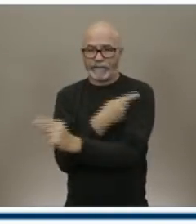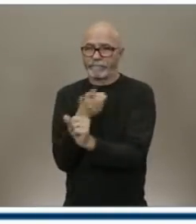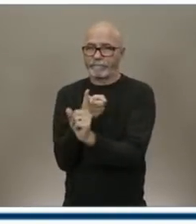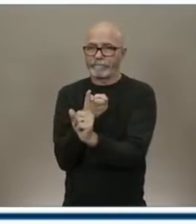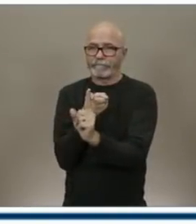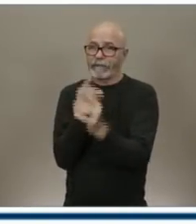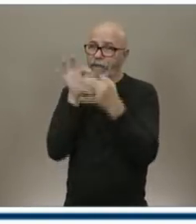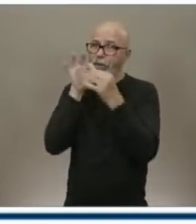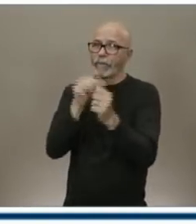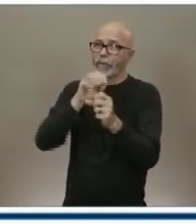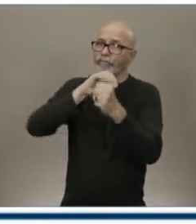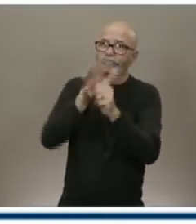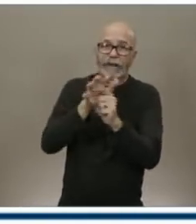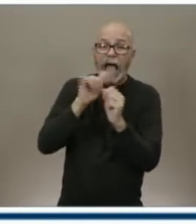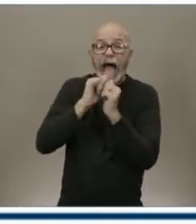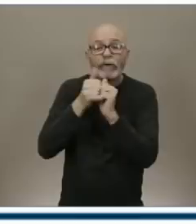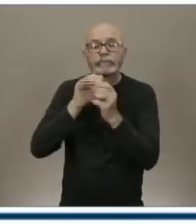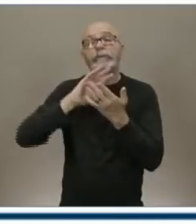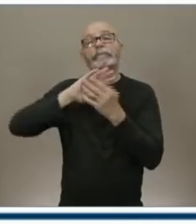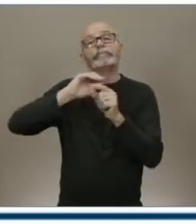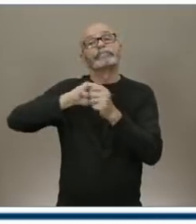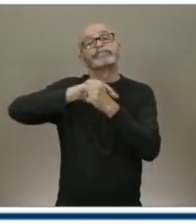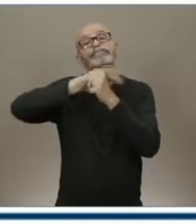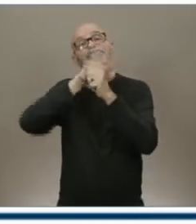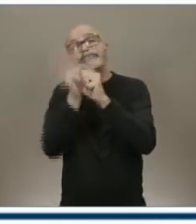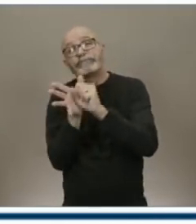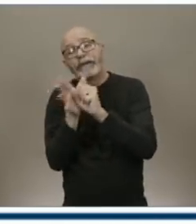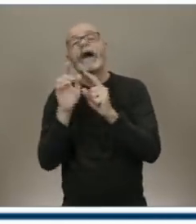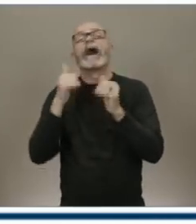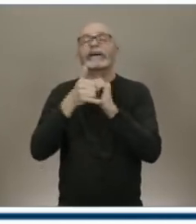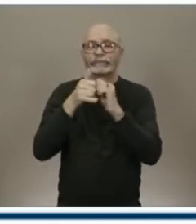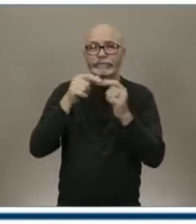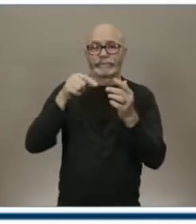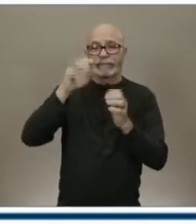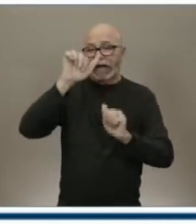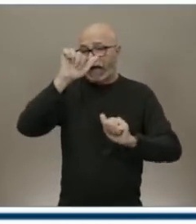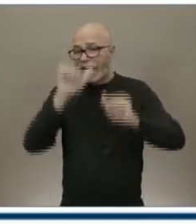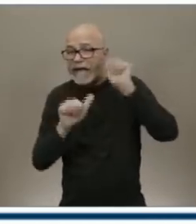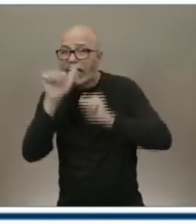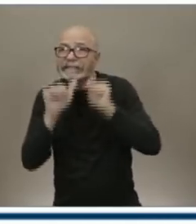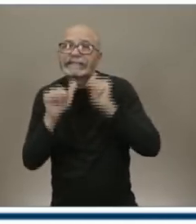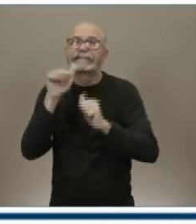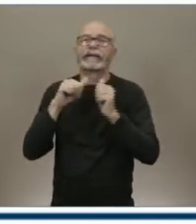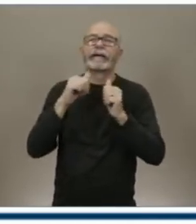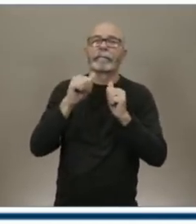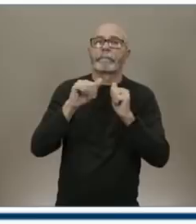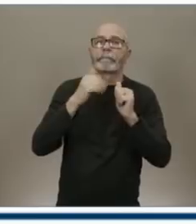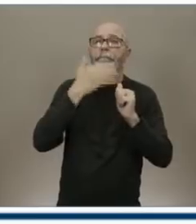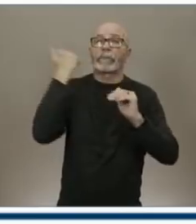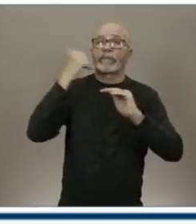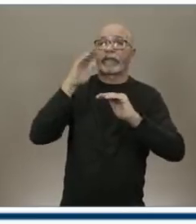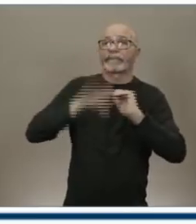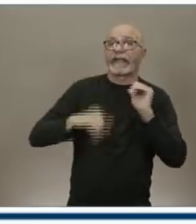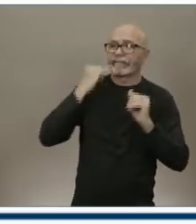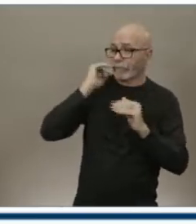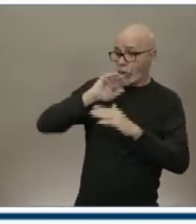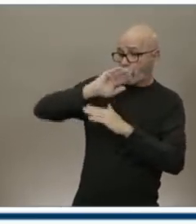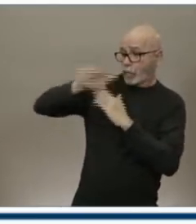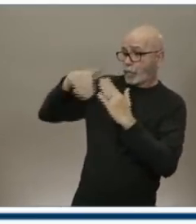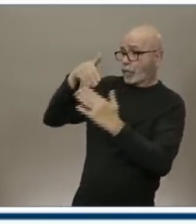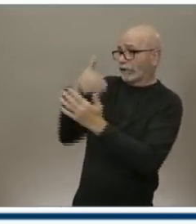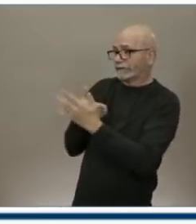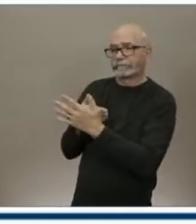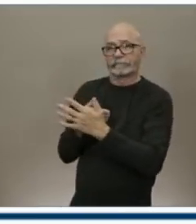in the process around the assessment by the regulators, that rather than waiting for all the evidence to be gathered and then given